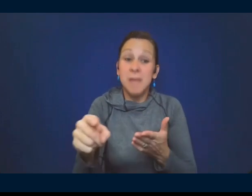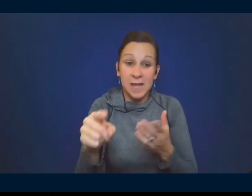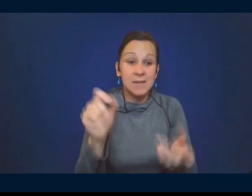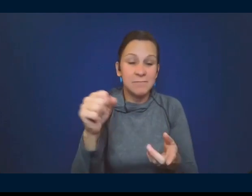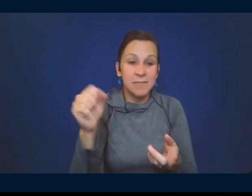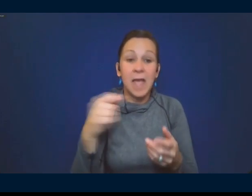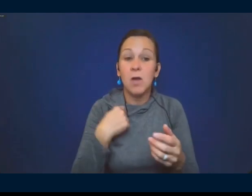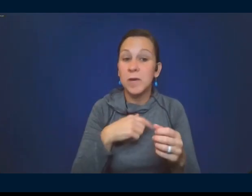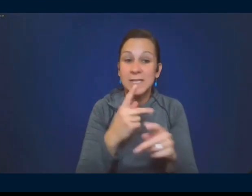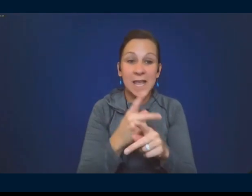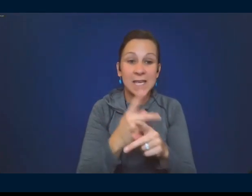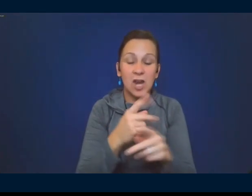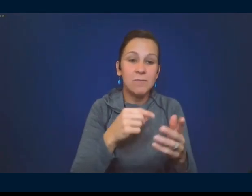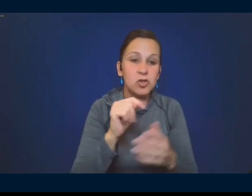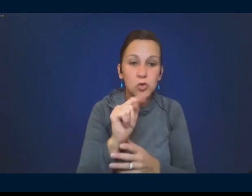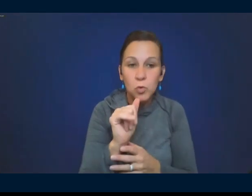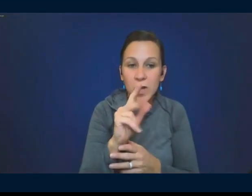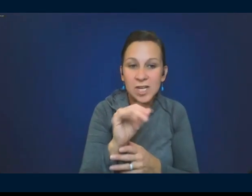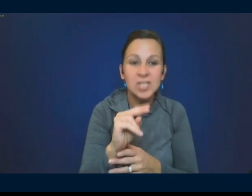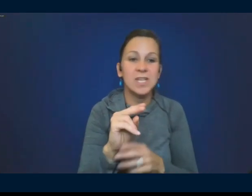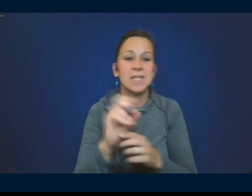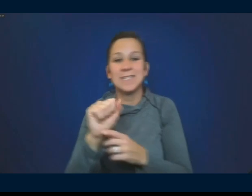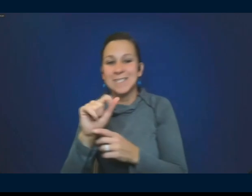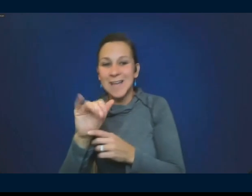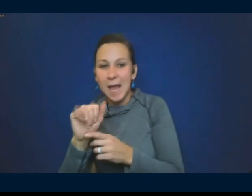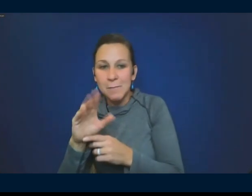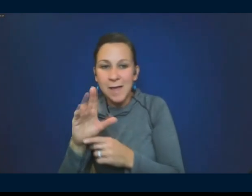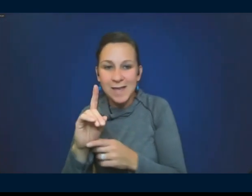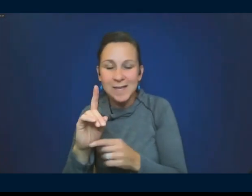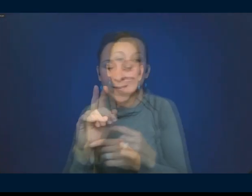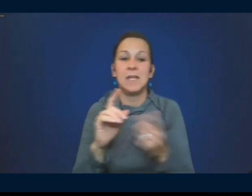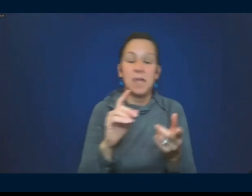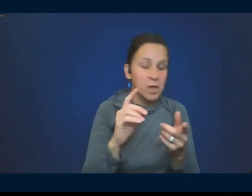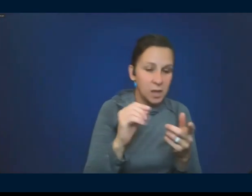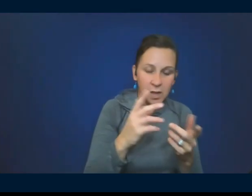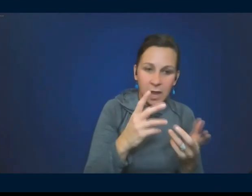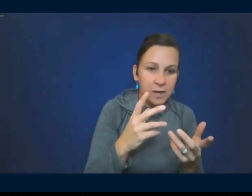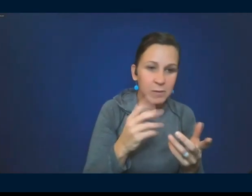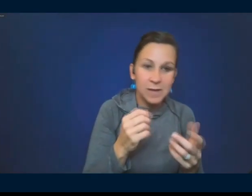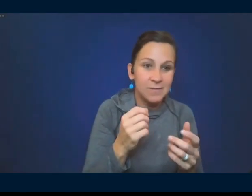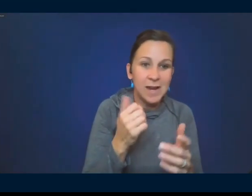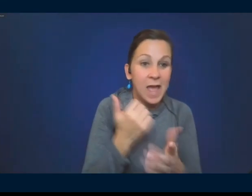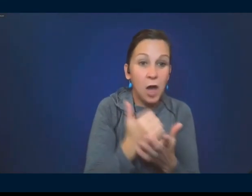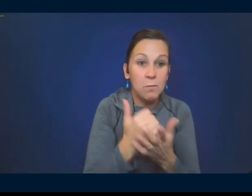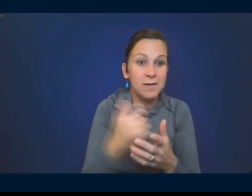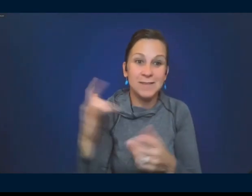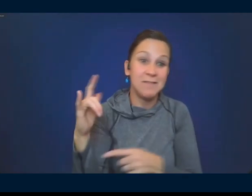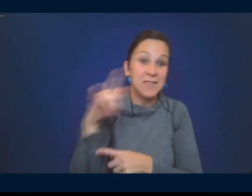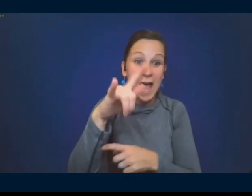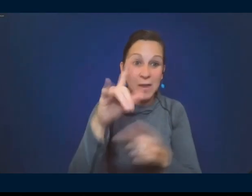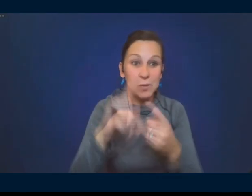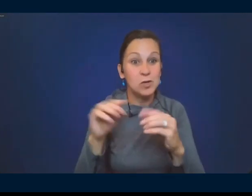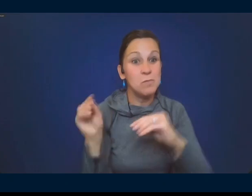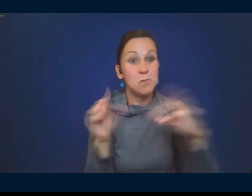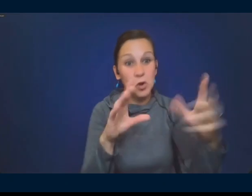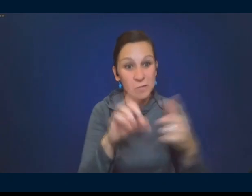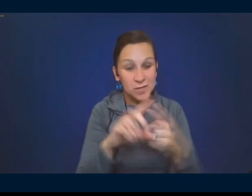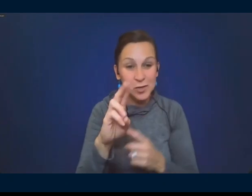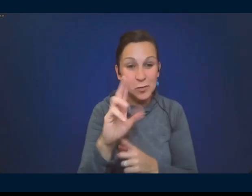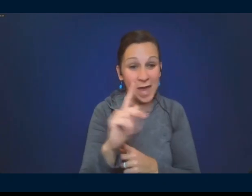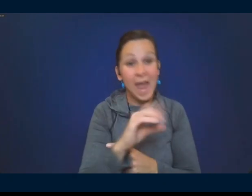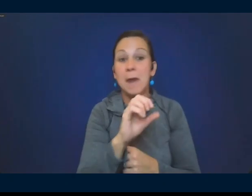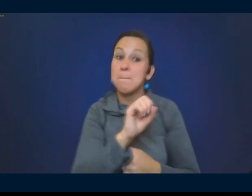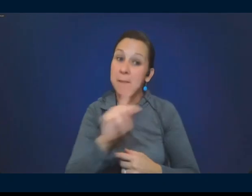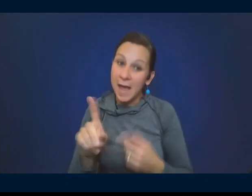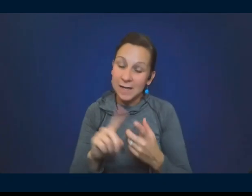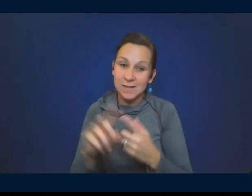cover tuition fees, stipend, insurance. We even help cover the flights and the bags when you move to the UK and then also back to the US.